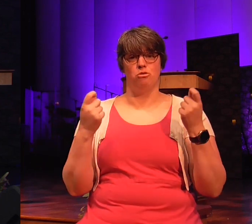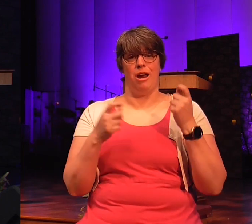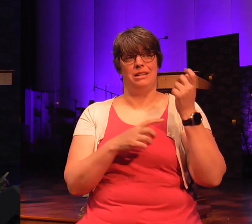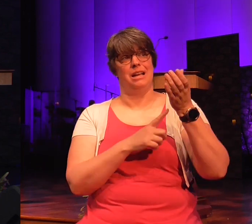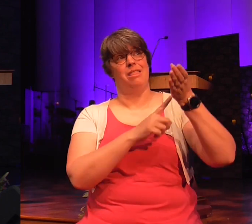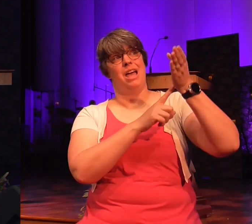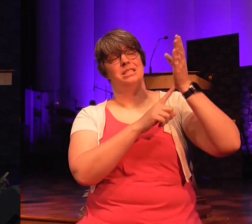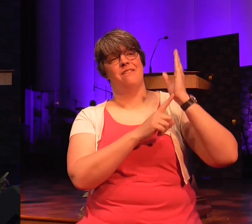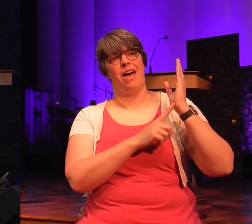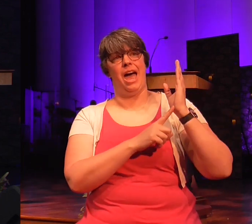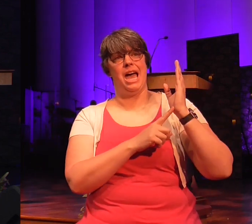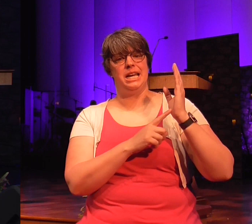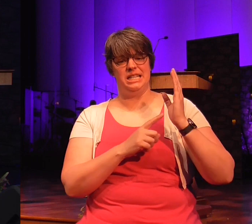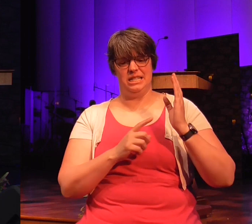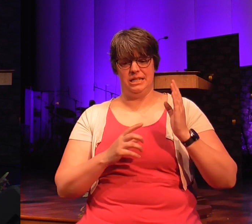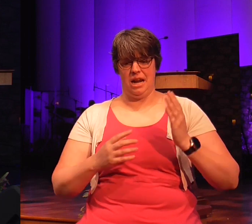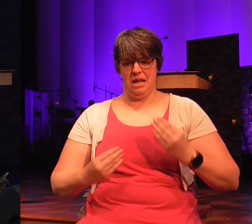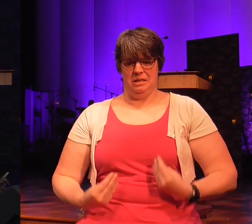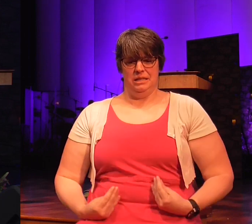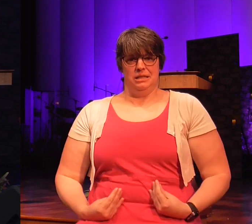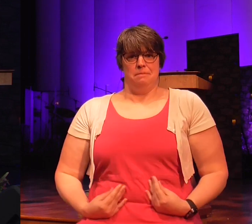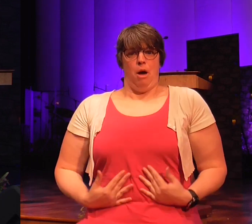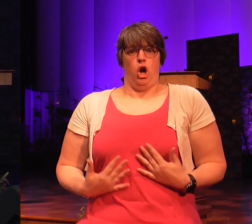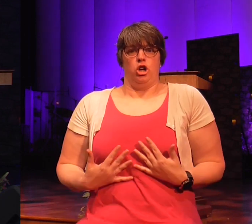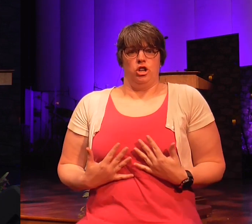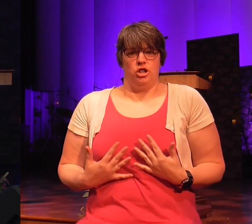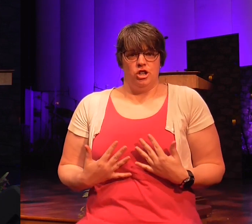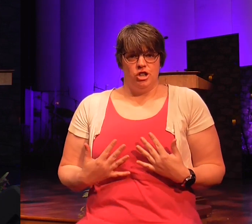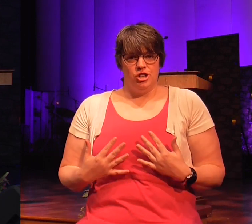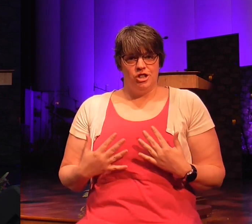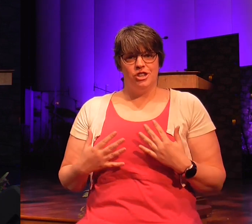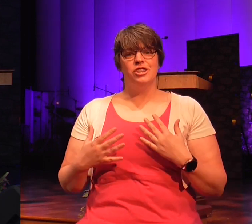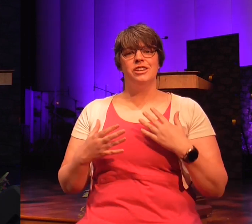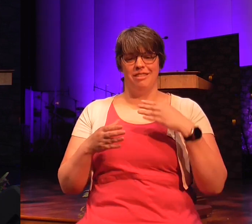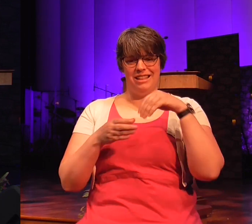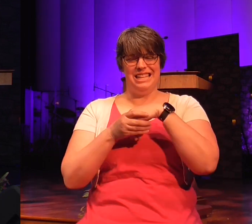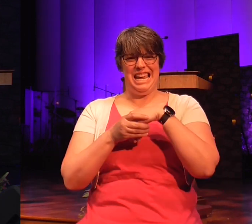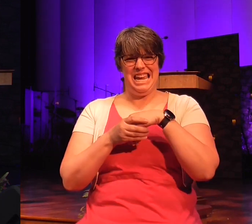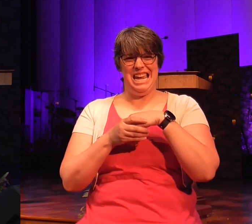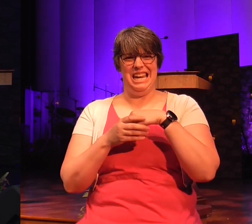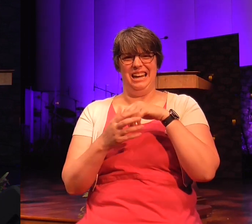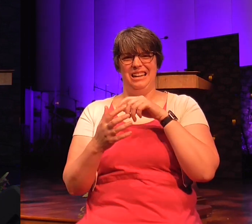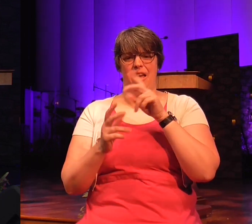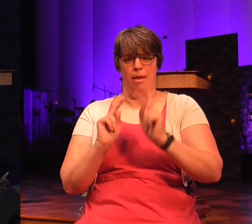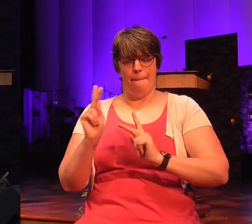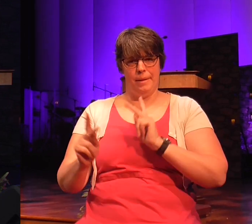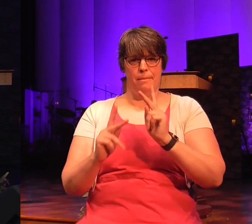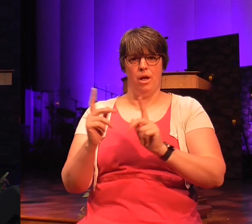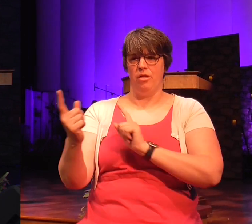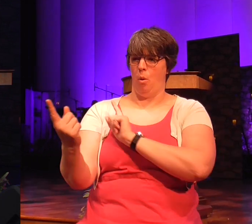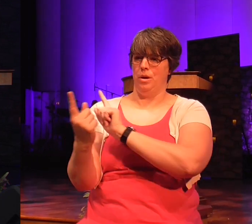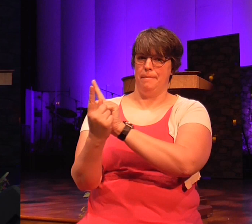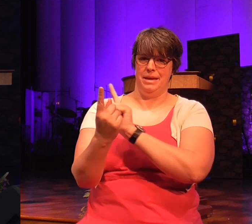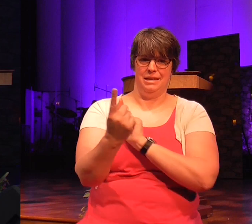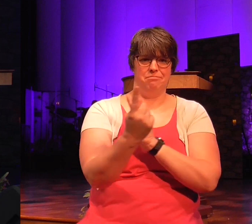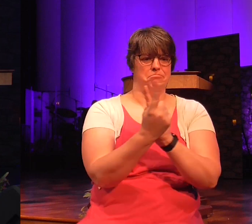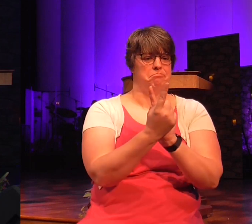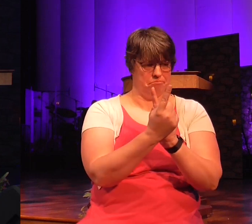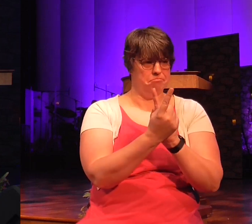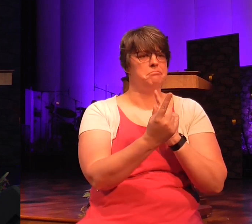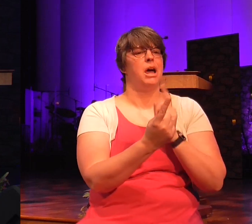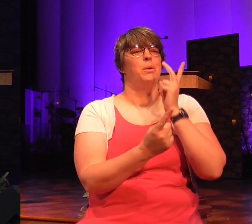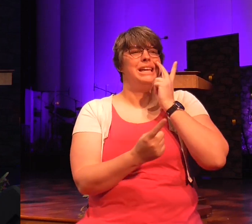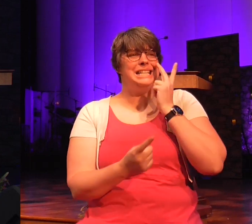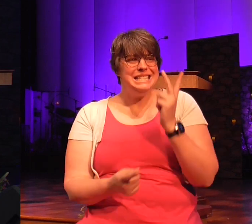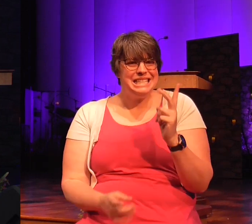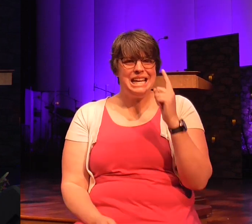divine spark that is in each person that we meet, as we see our reflection of the divine through the